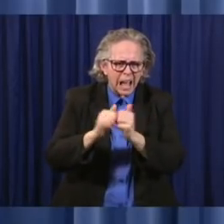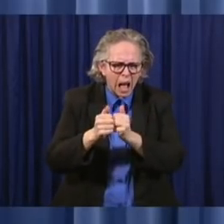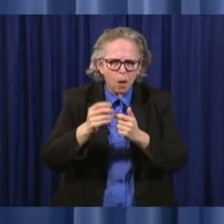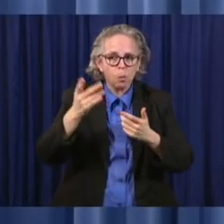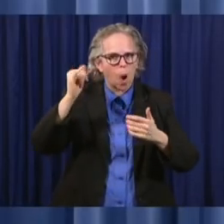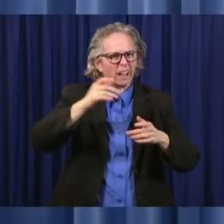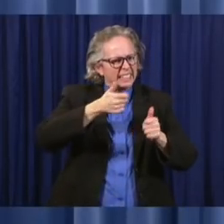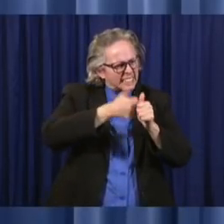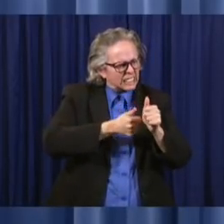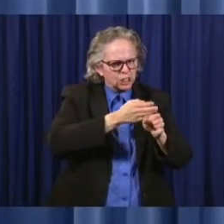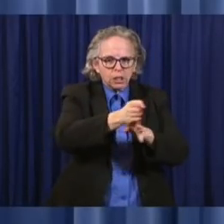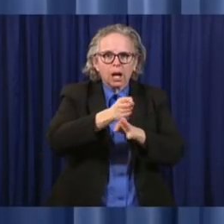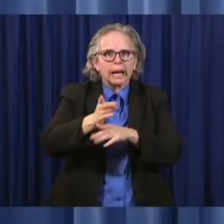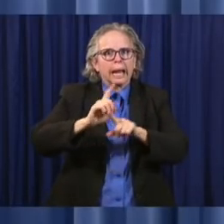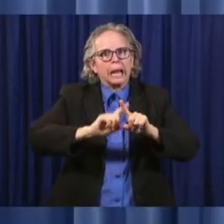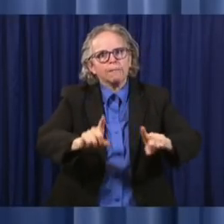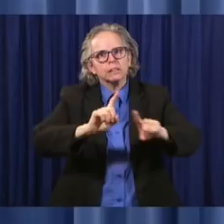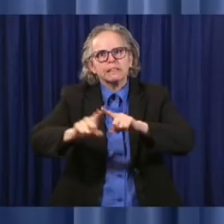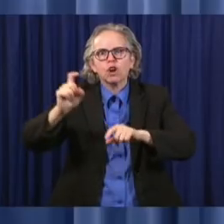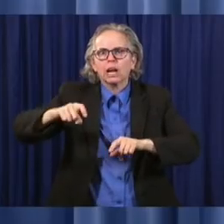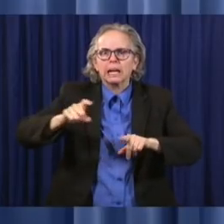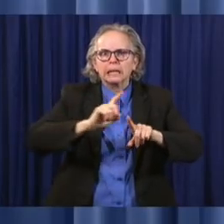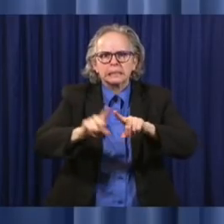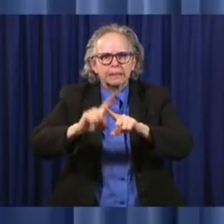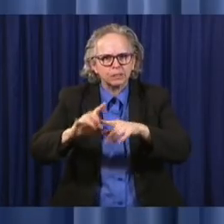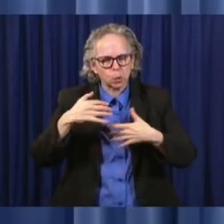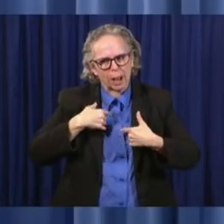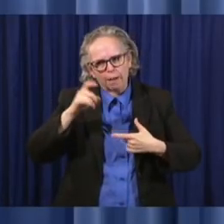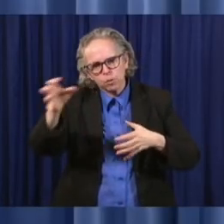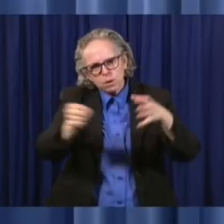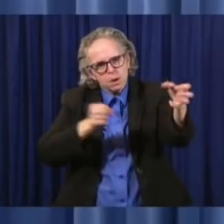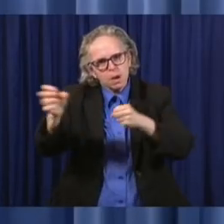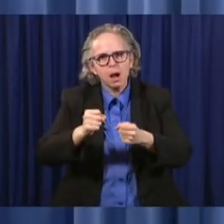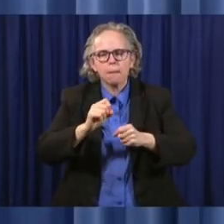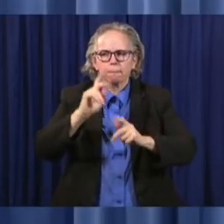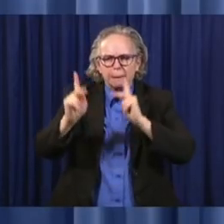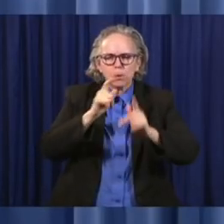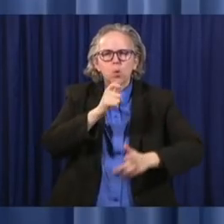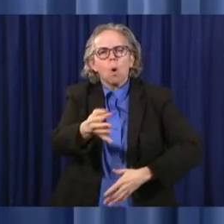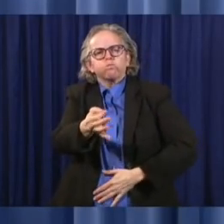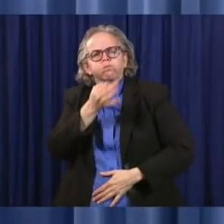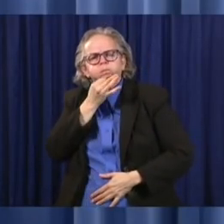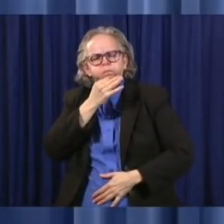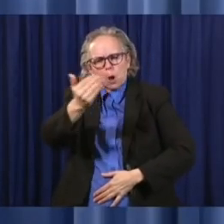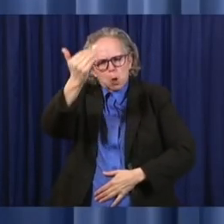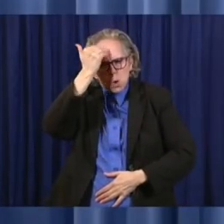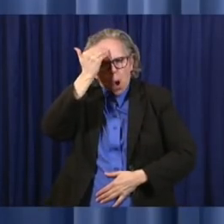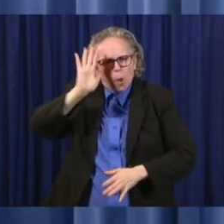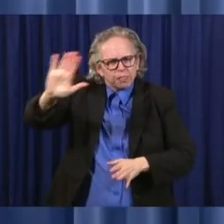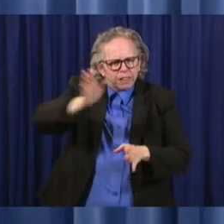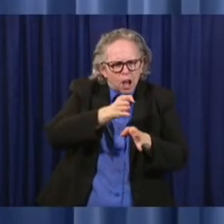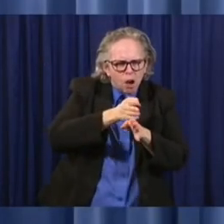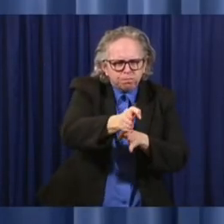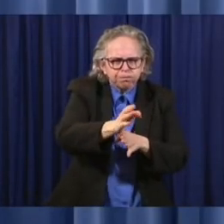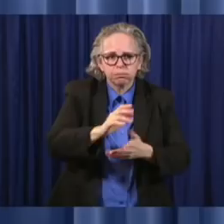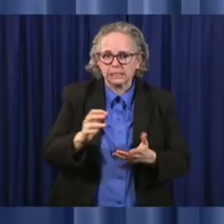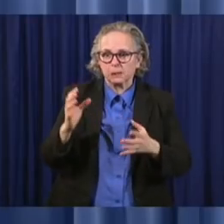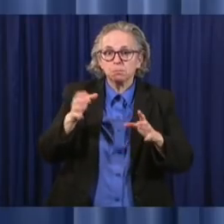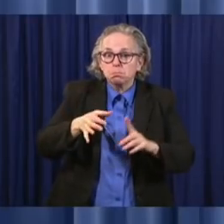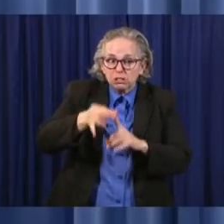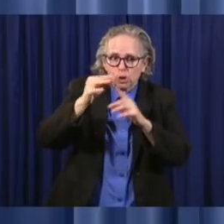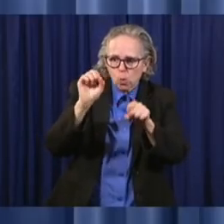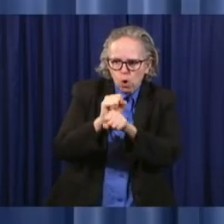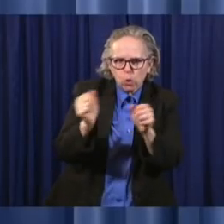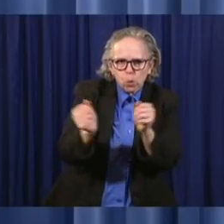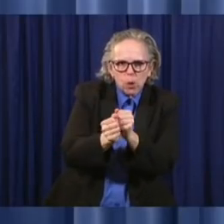Bringing people in who understand that, who do it every day, along with the science, we believe that we've come up with